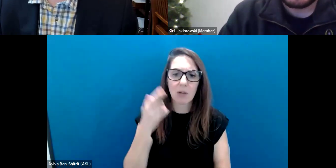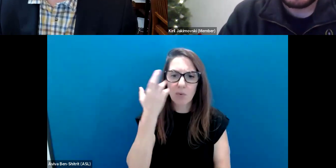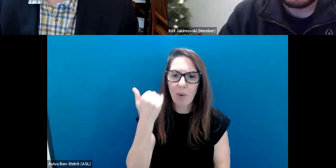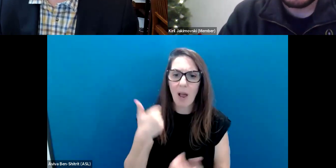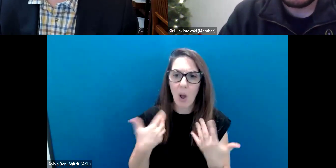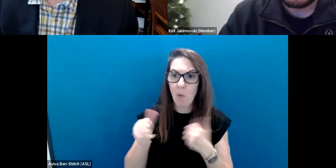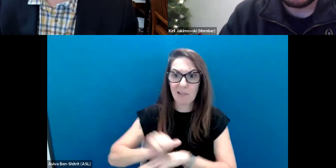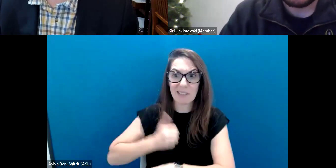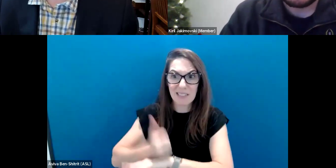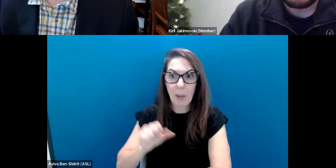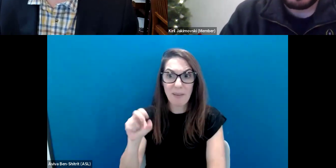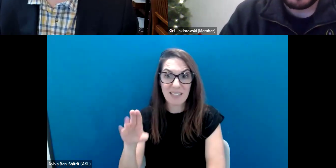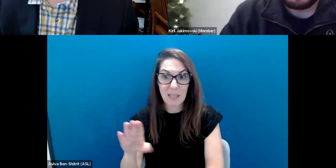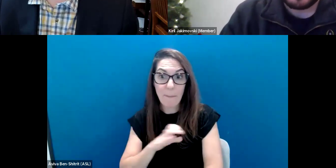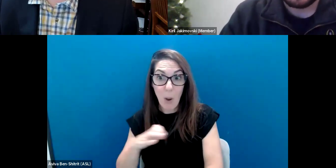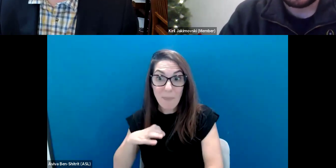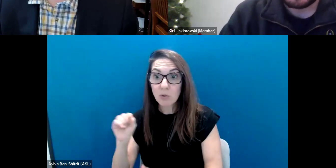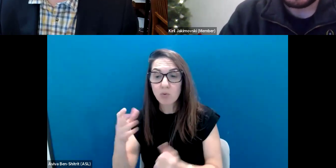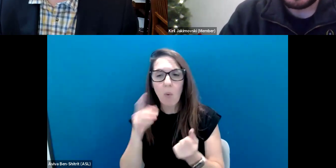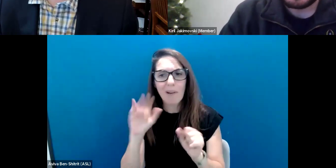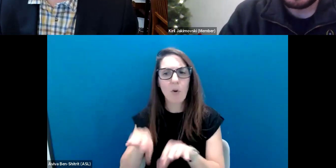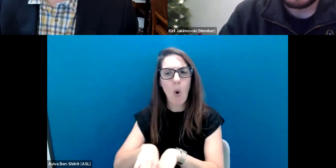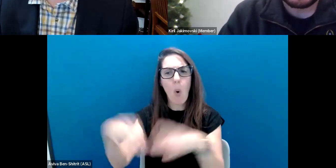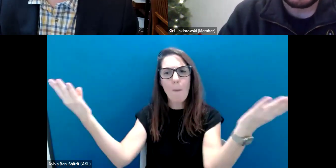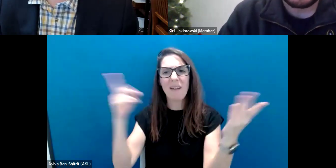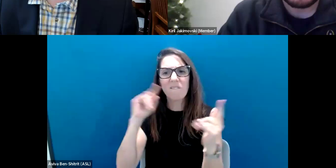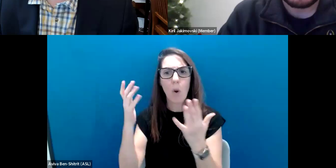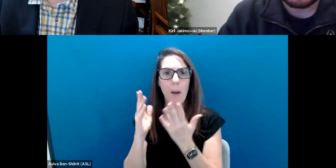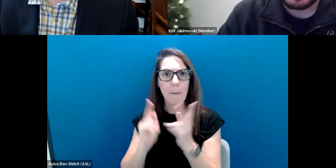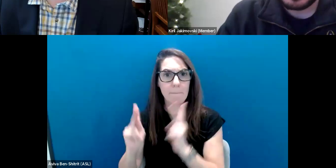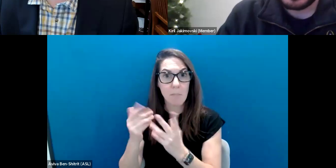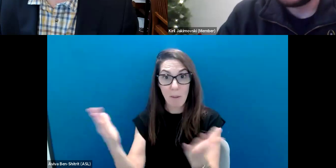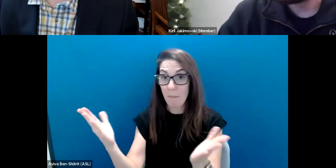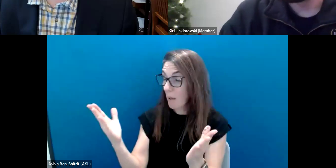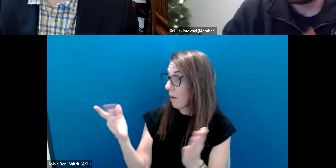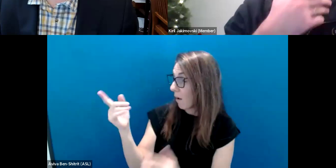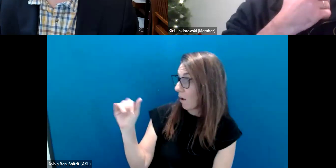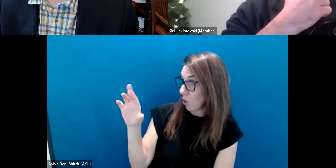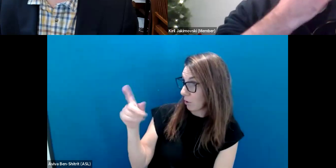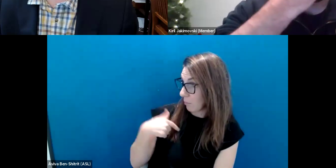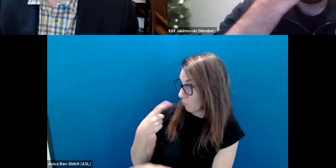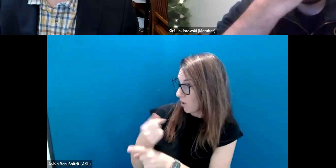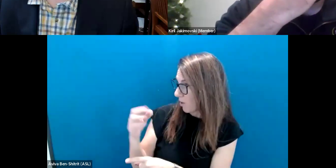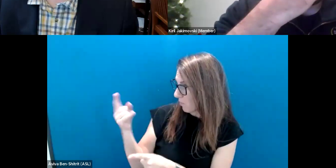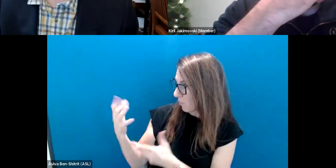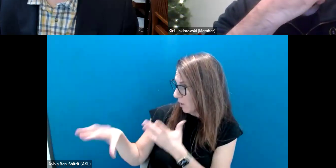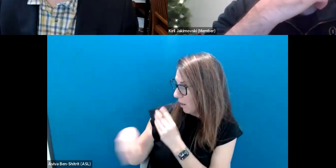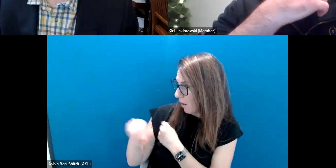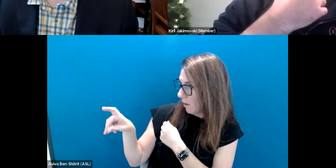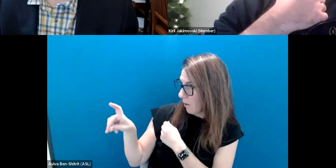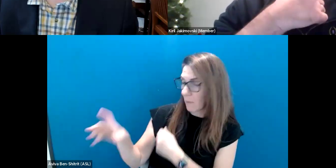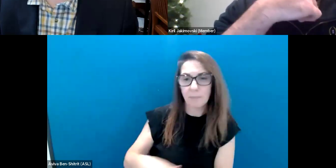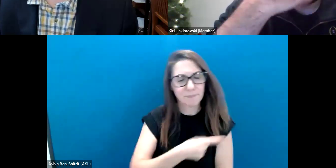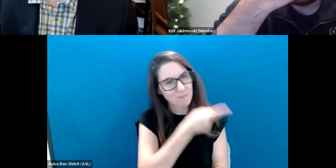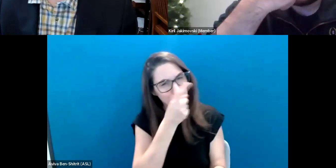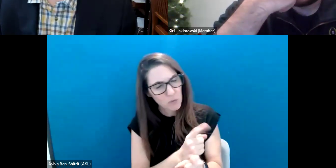going, because then we can actually do this in public. Arthur, did I misstate anything, or did I get this right? No, you have it